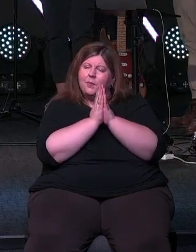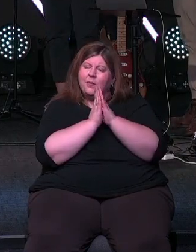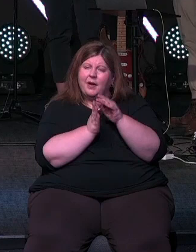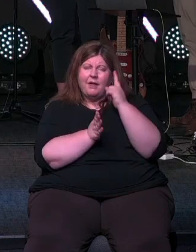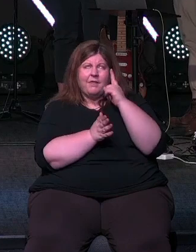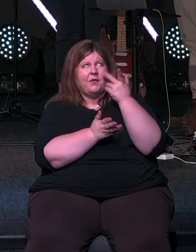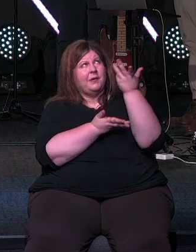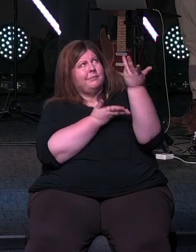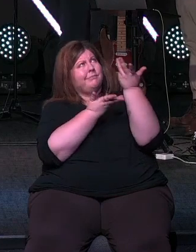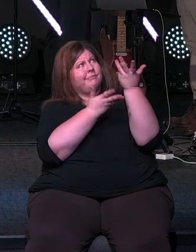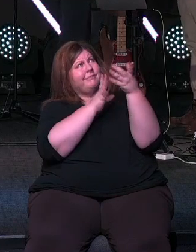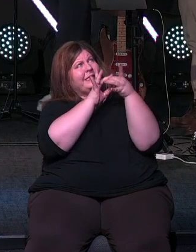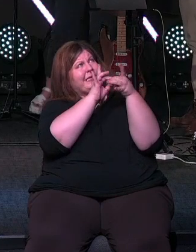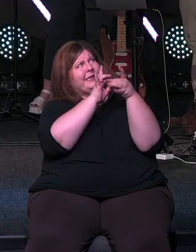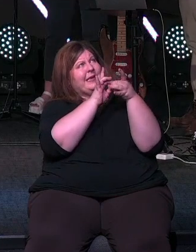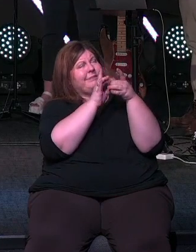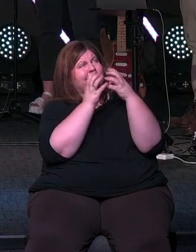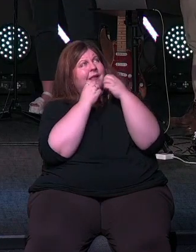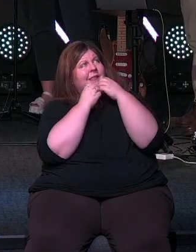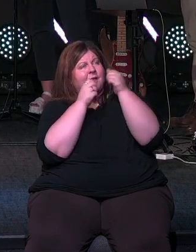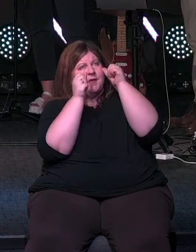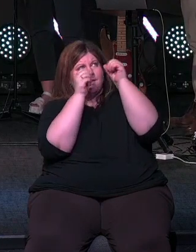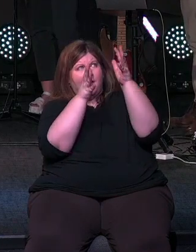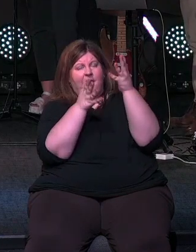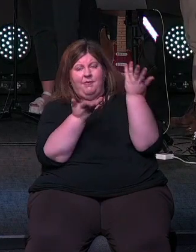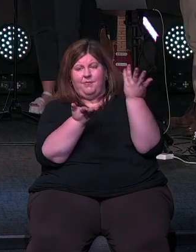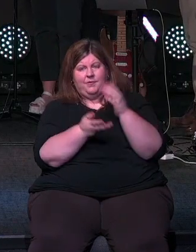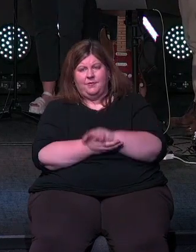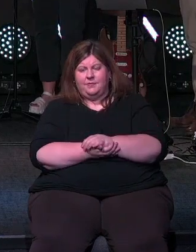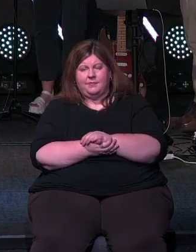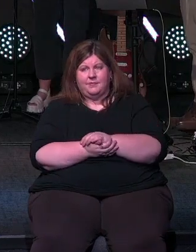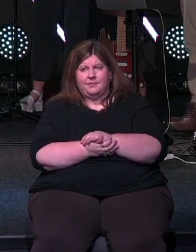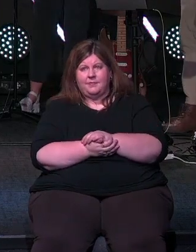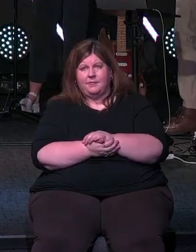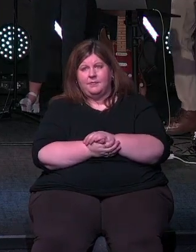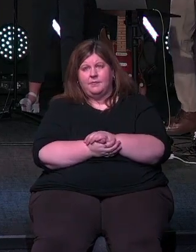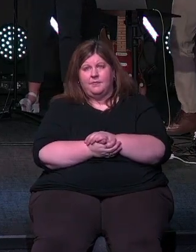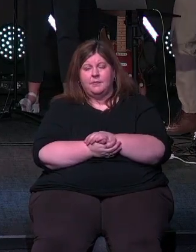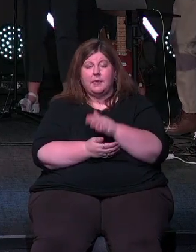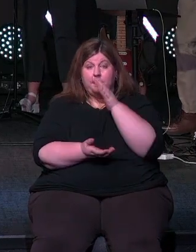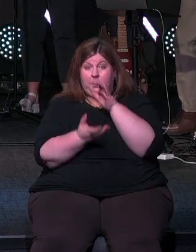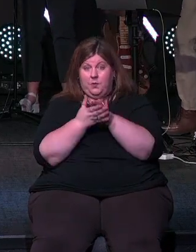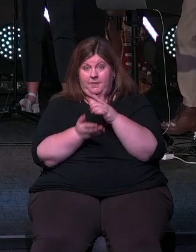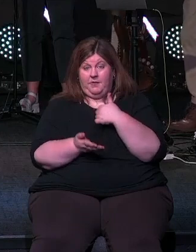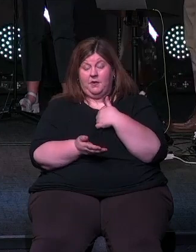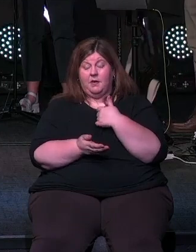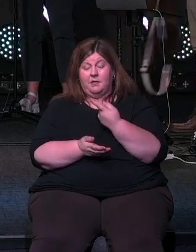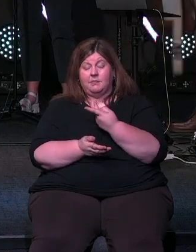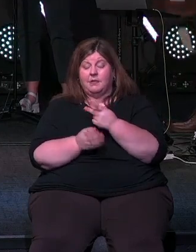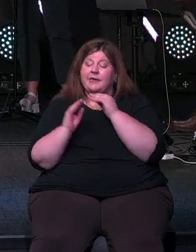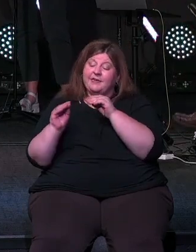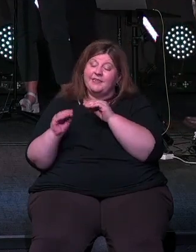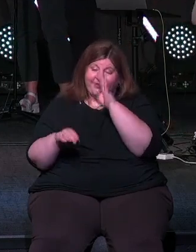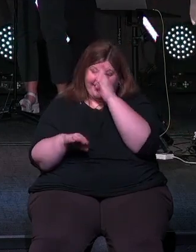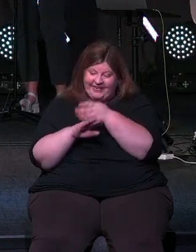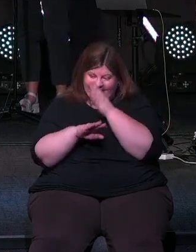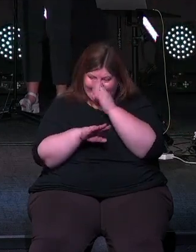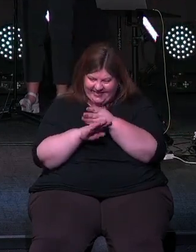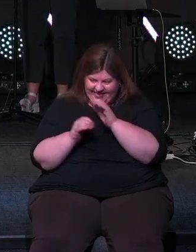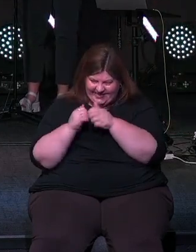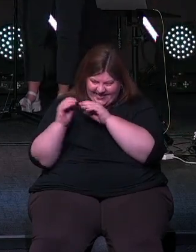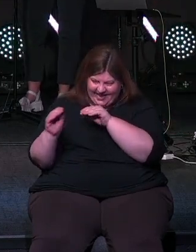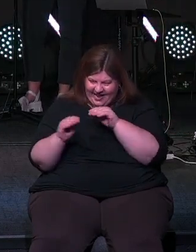with him like that loving father that he is. As Shannon and I are teaching our boys how to